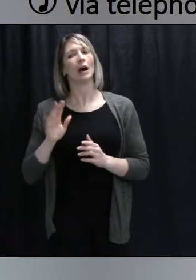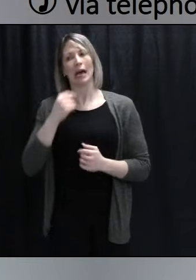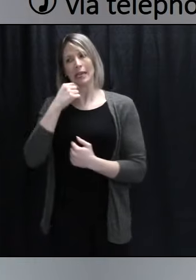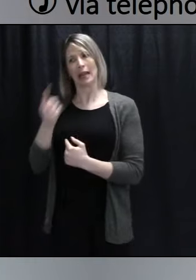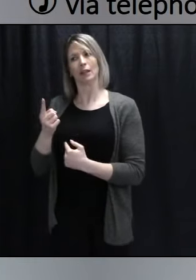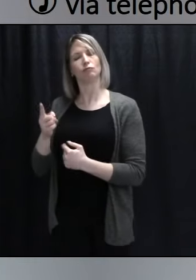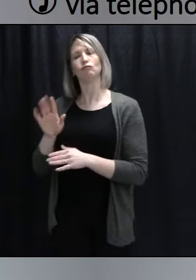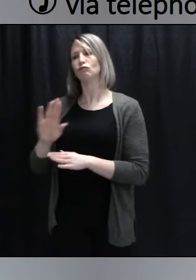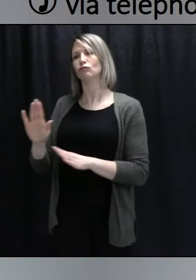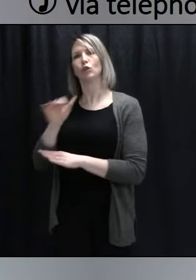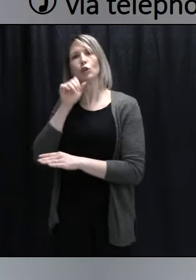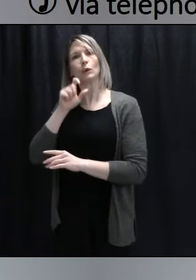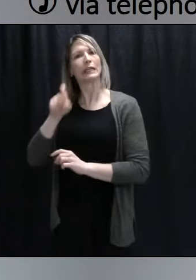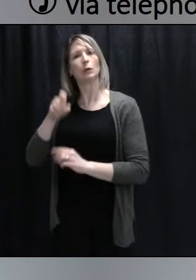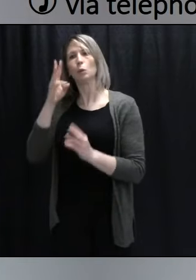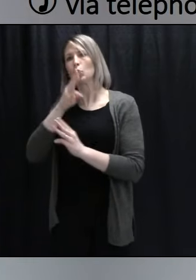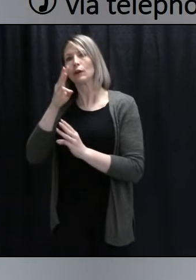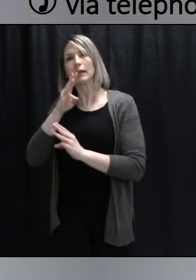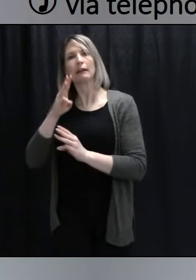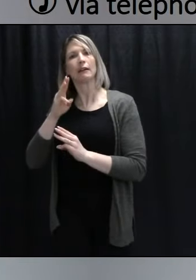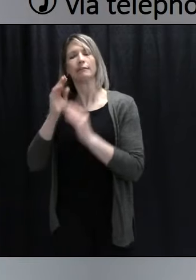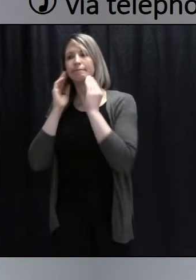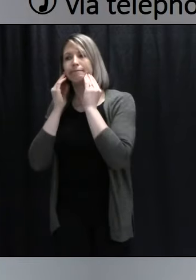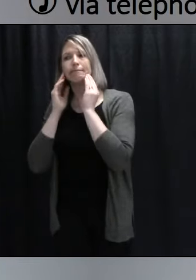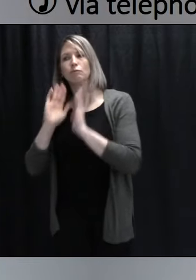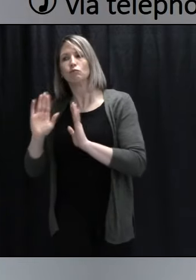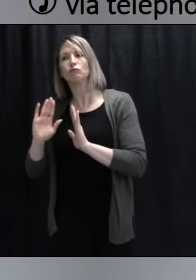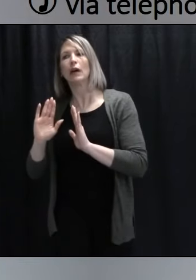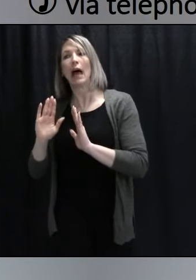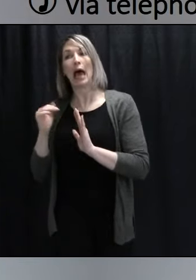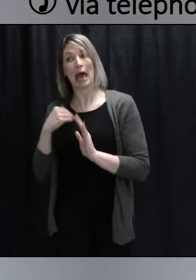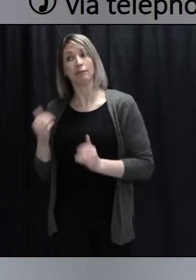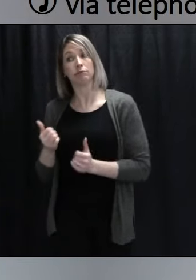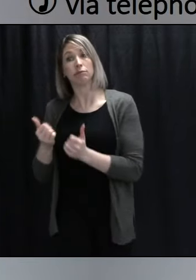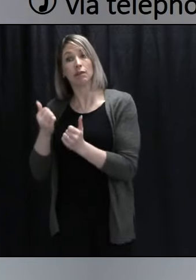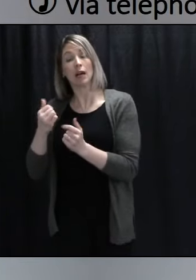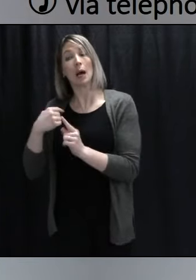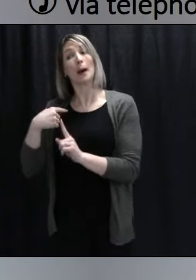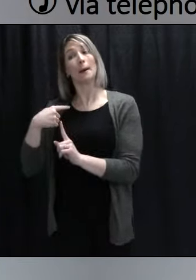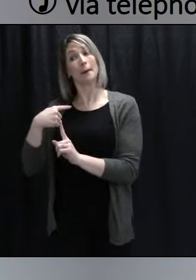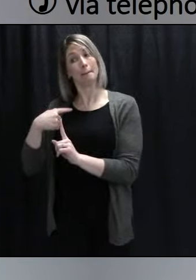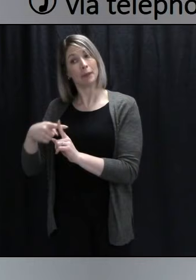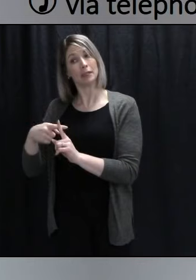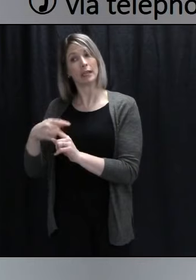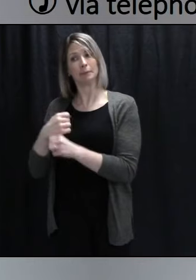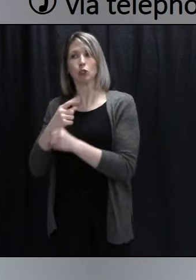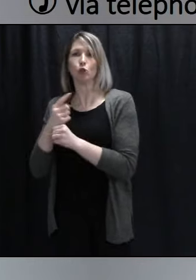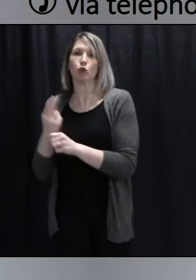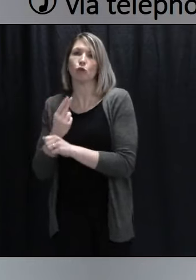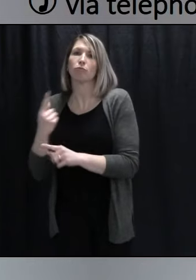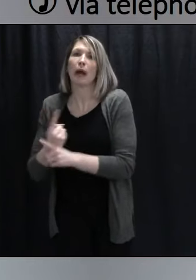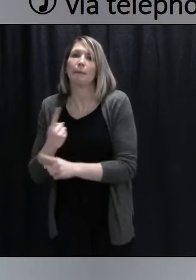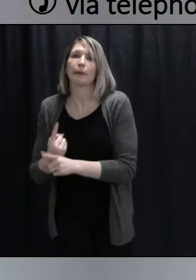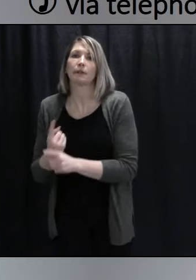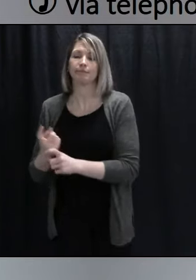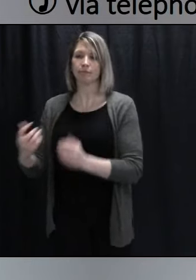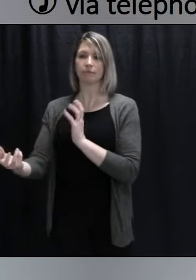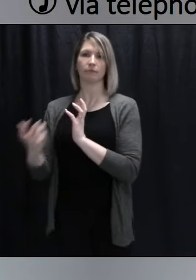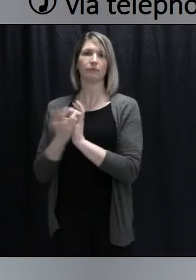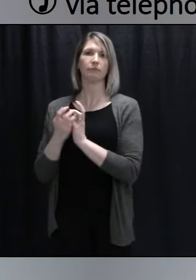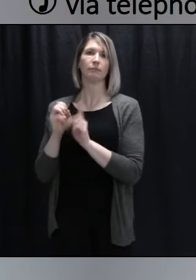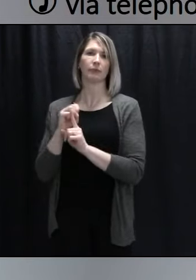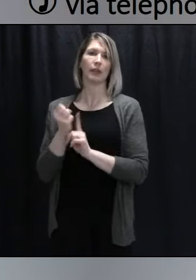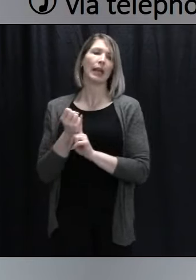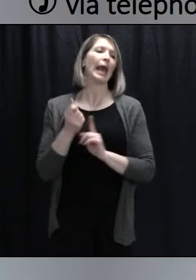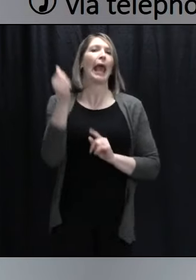about checking our supplies every day. But until we get to that point, we will check our supplies multiple times every